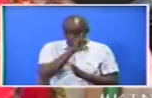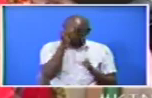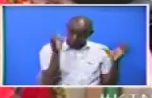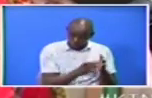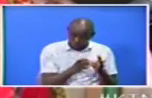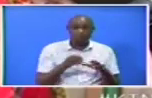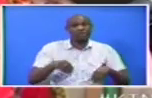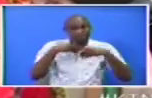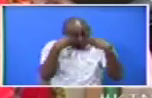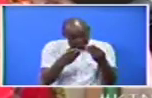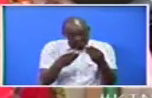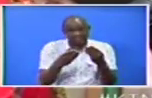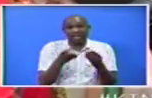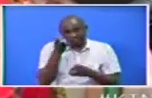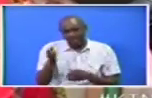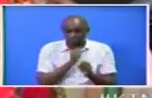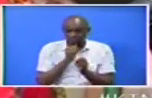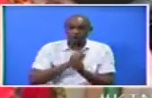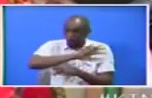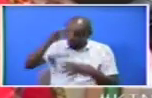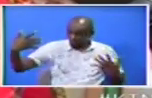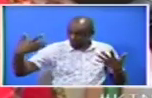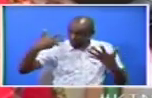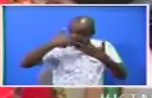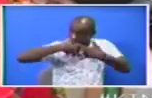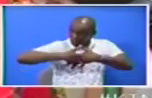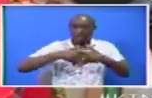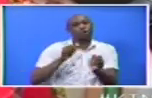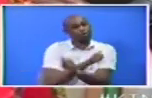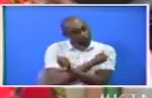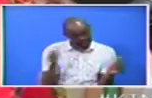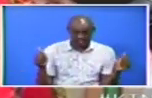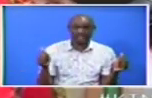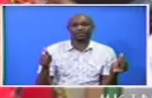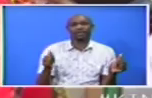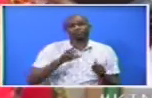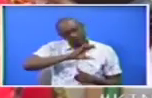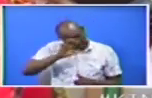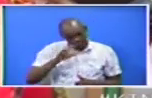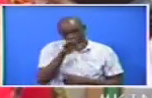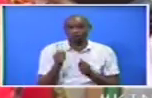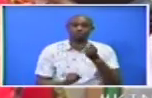will be presenting as agenda to ensure that is synchronized all the way to the counties and supported.